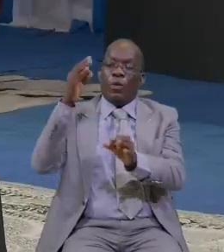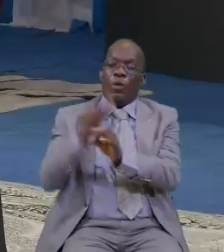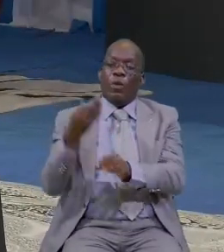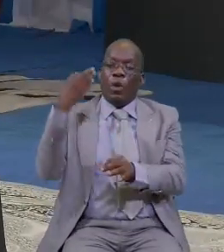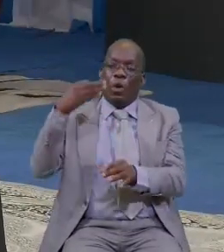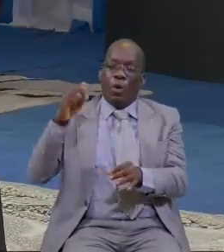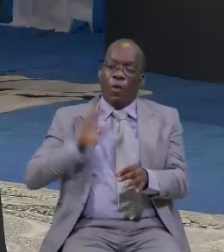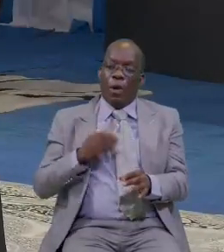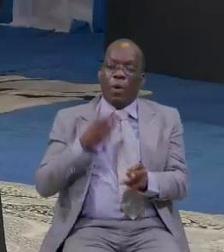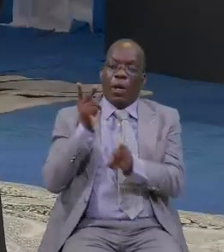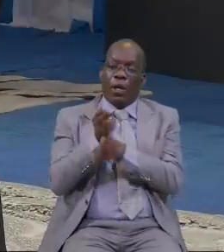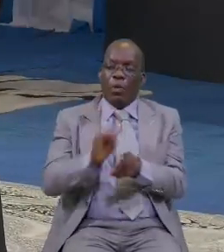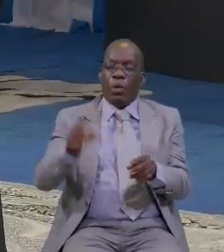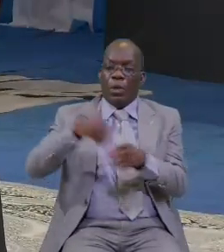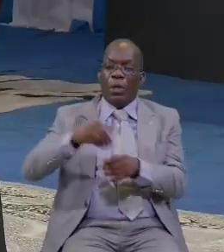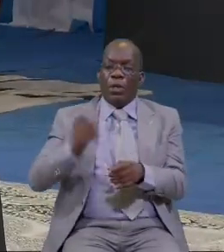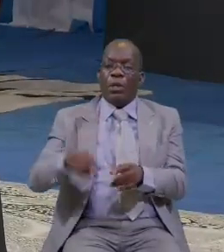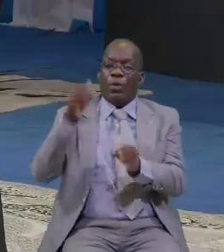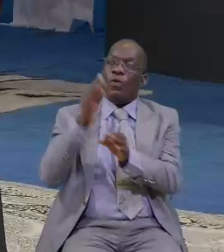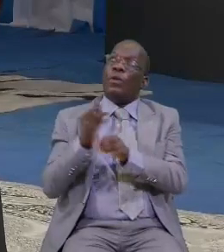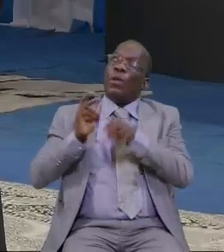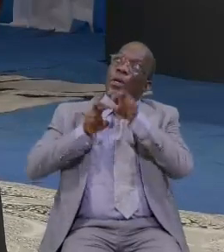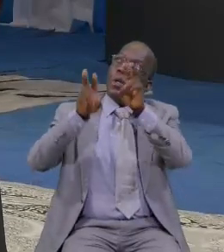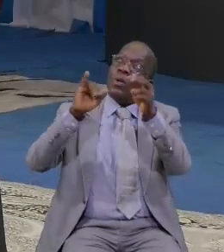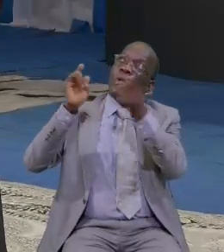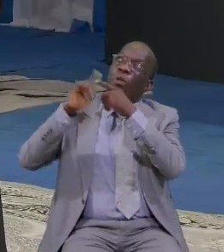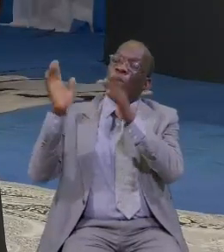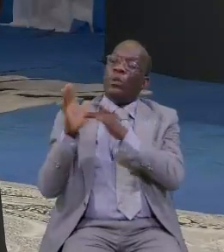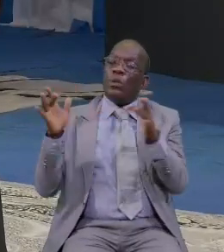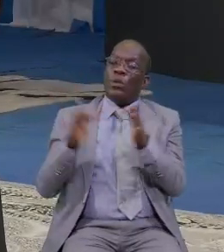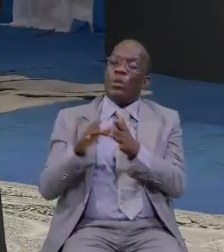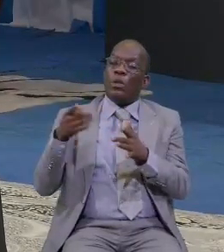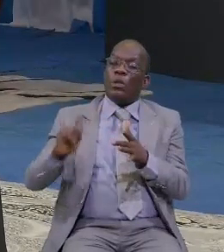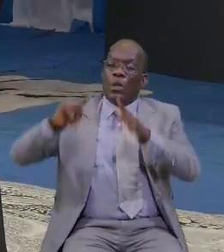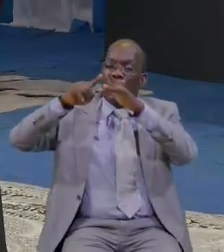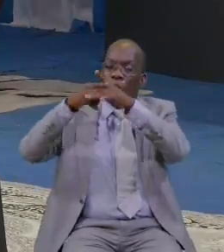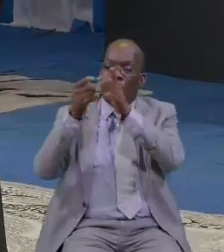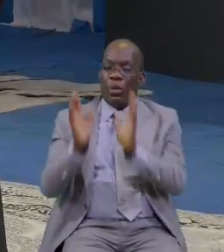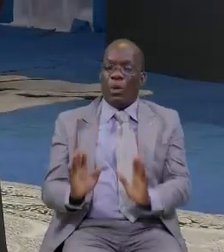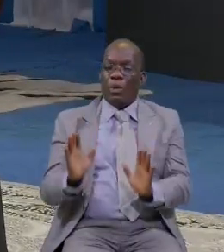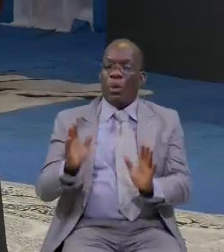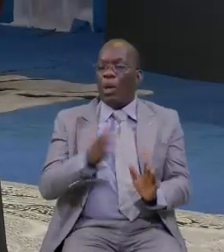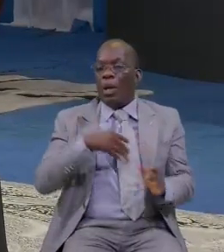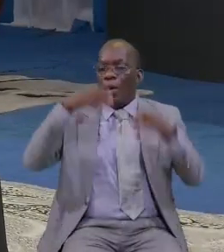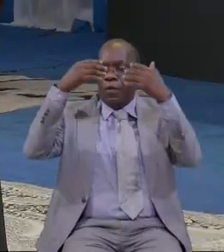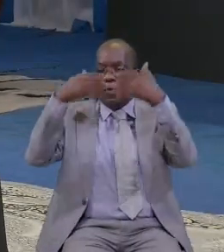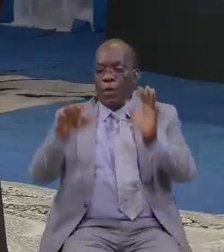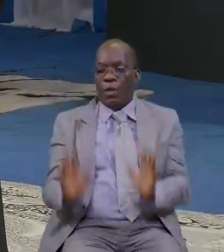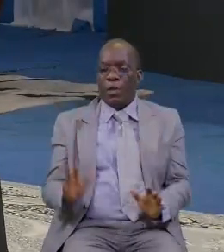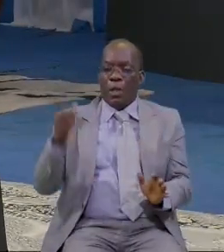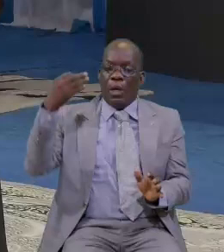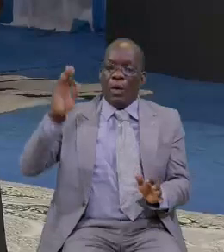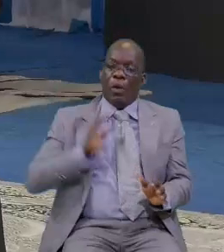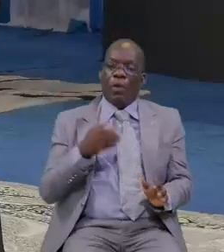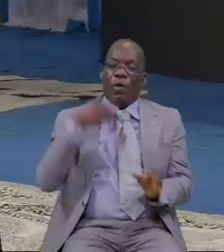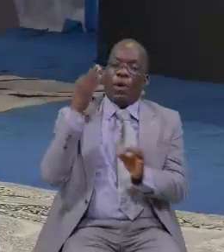in the faith. Looking unto Jesus, the author and the finisher of our faith, who,